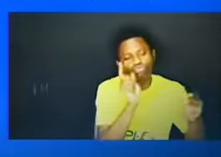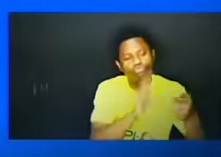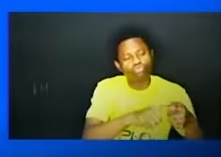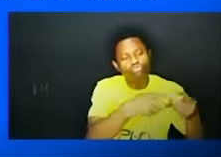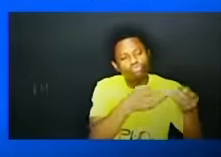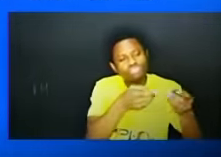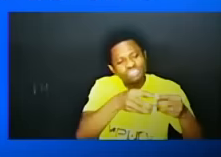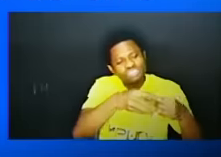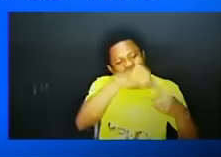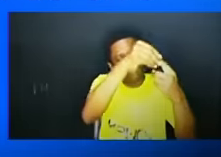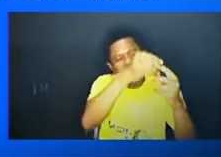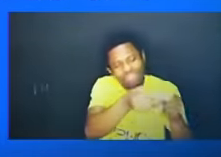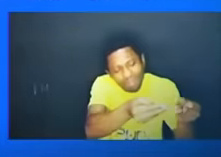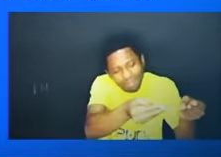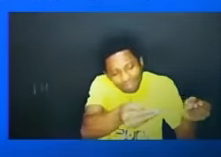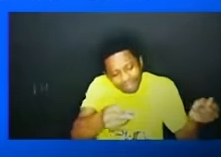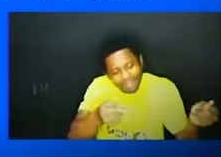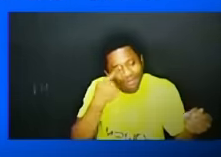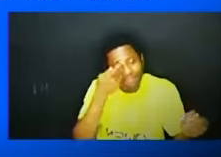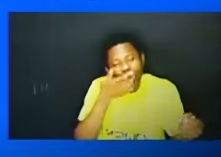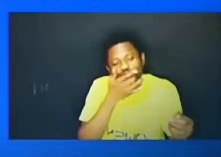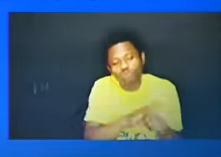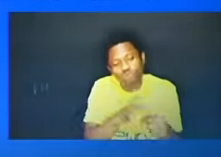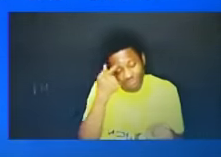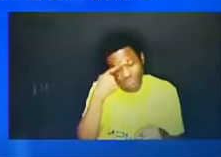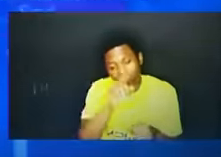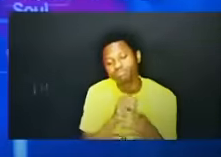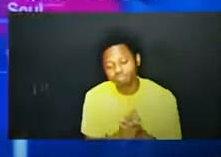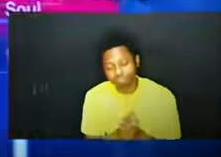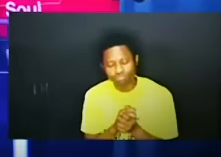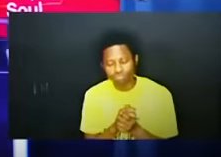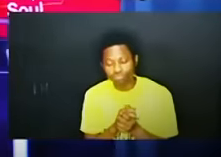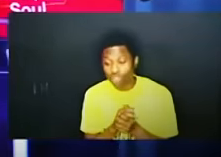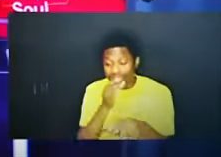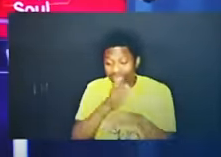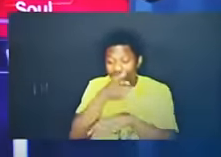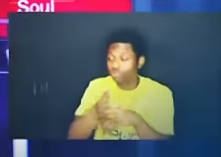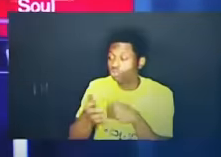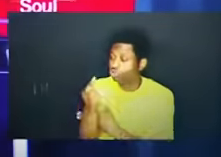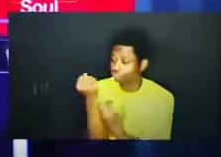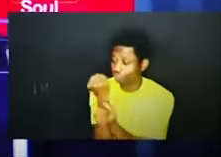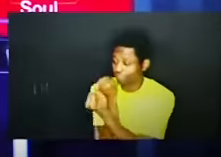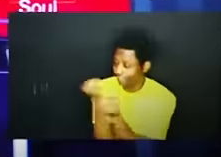So having been delivered from Egypt, they found themselves in the